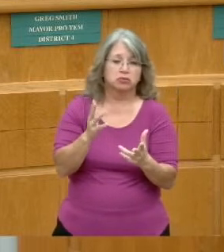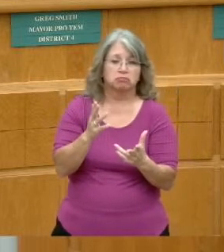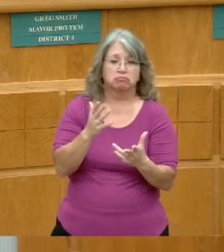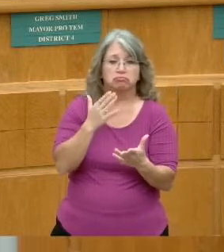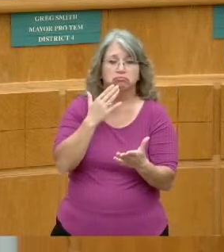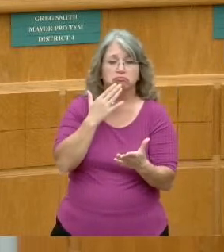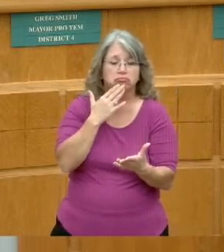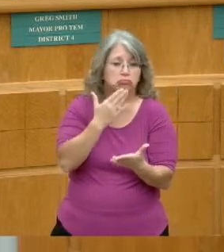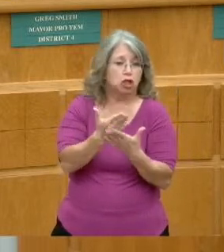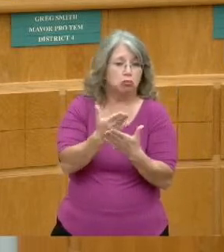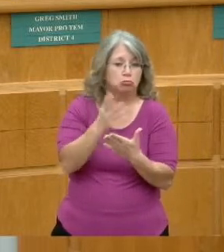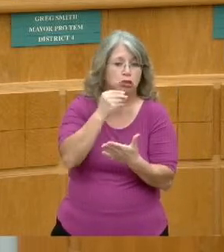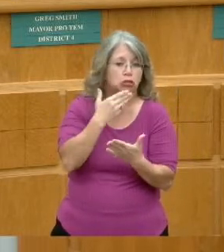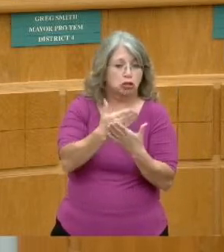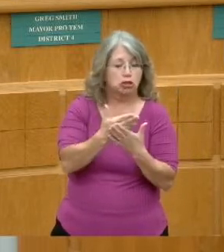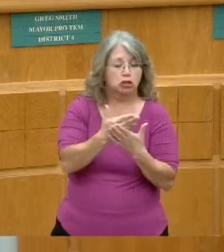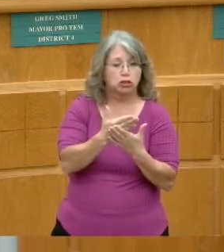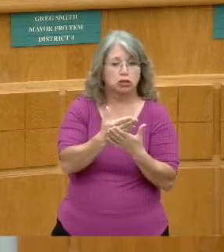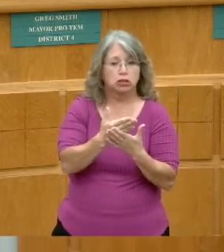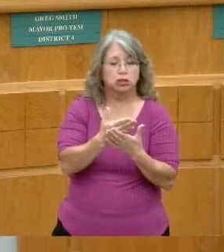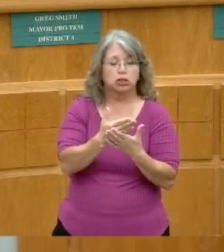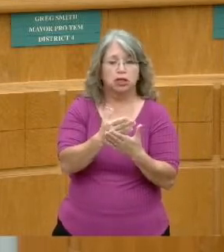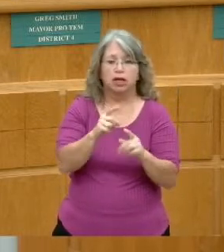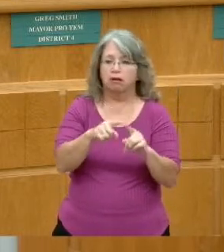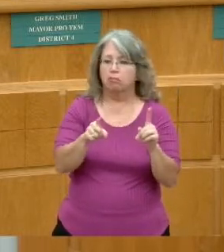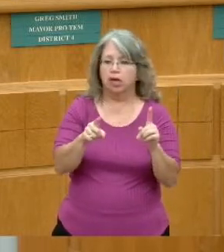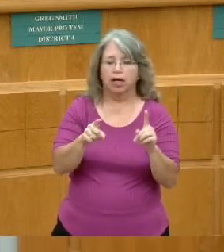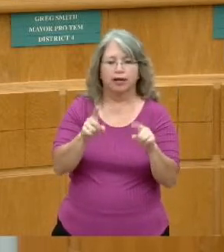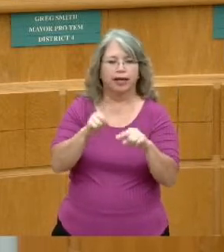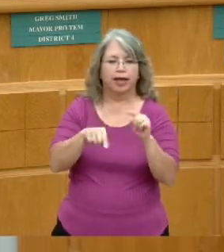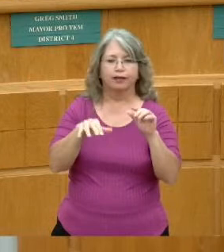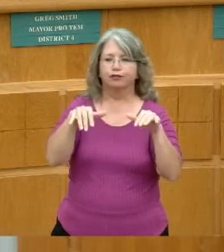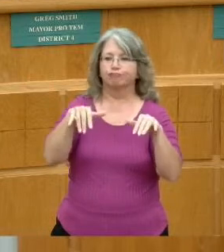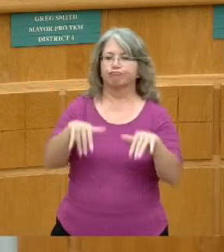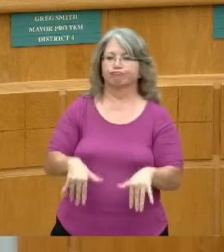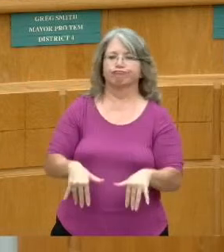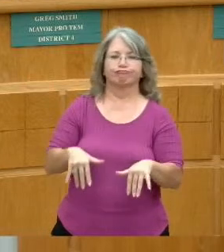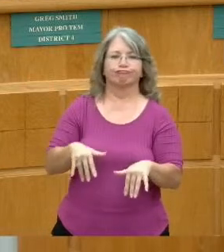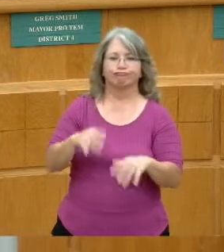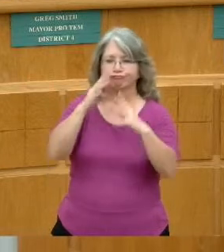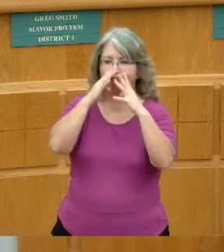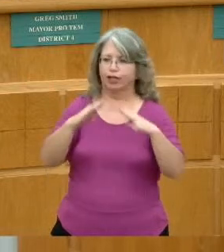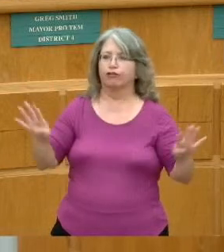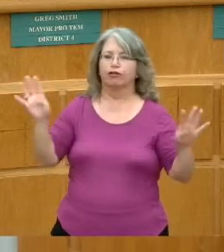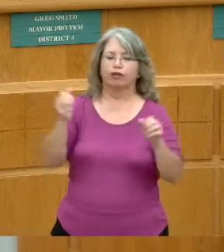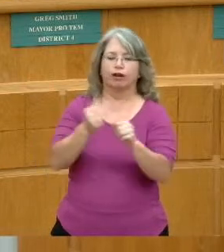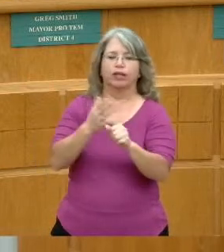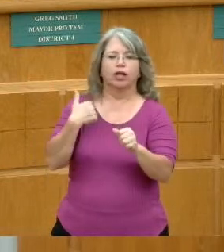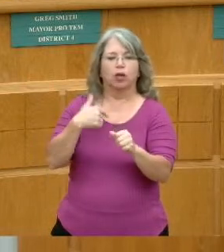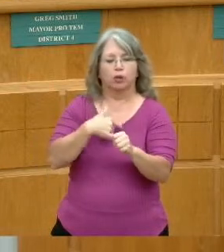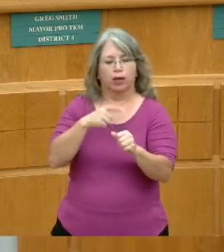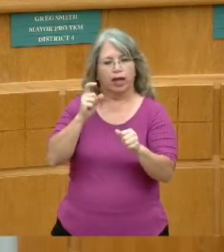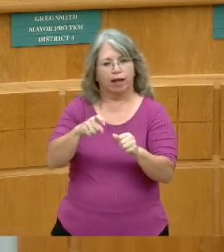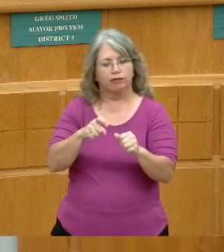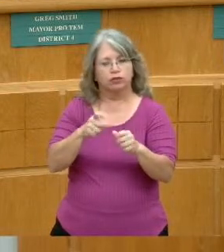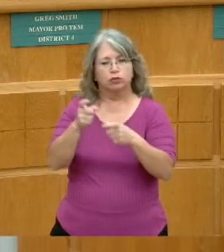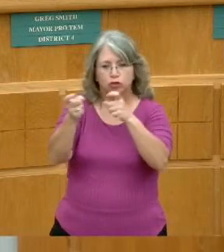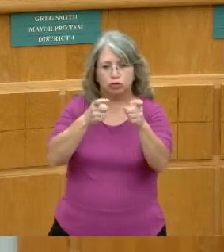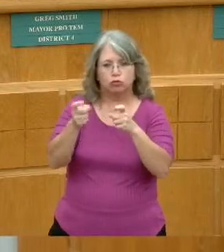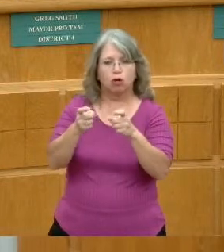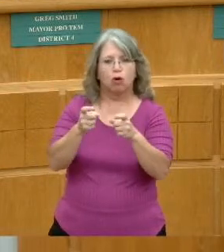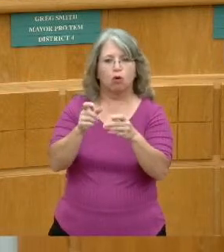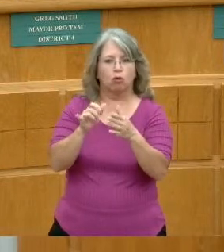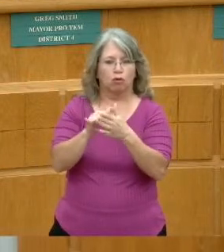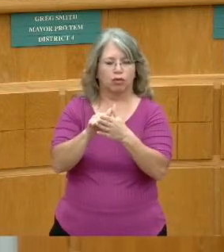been, it's no time to get complacent. It's important to help contain local outbreaks. Just because